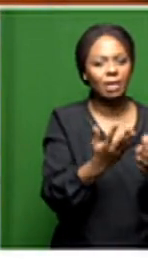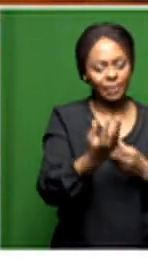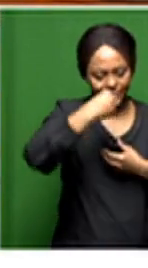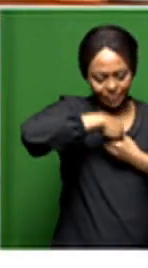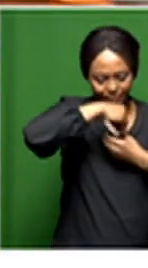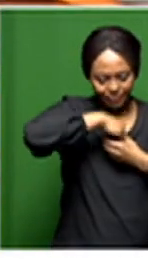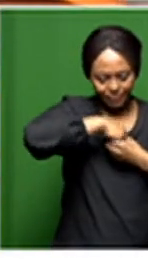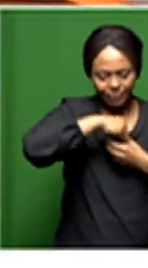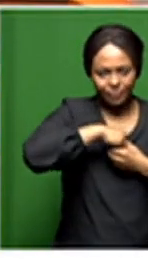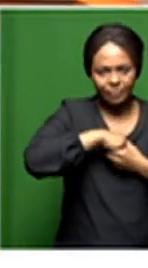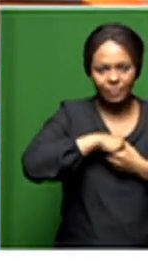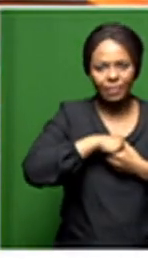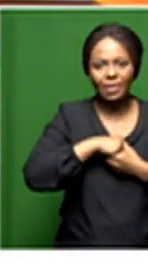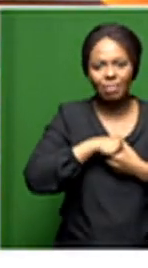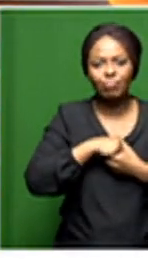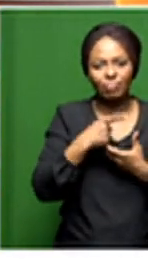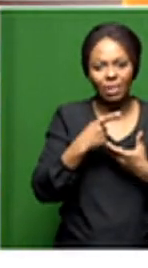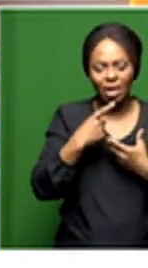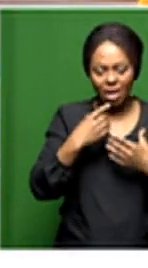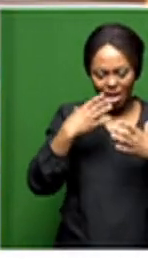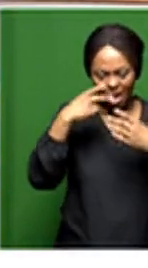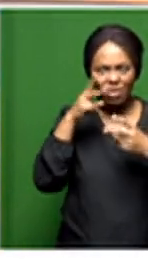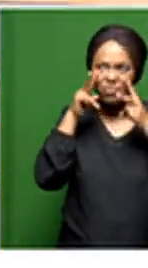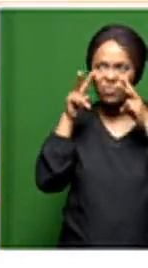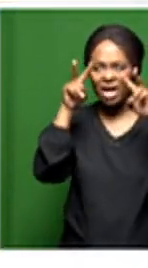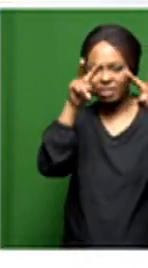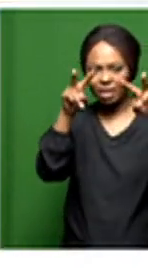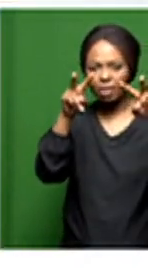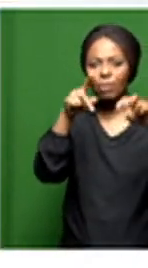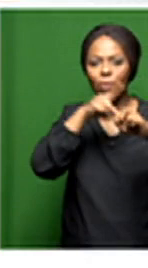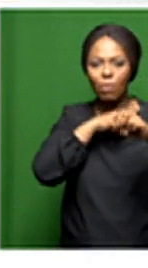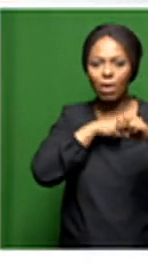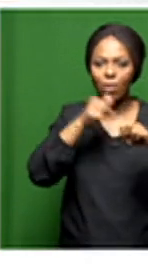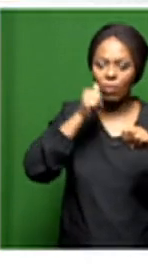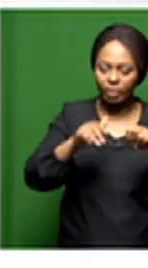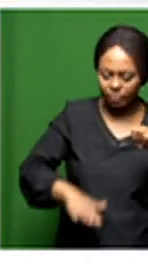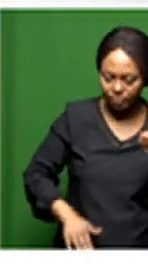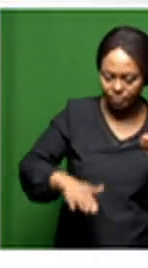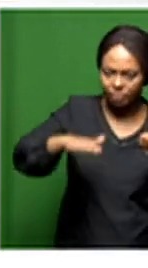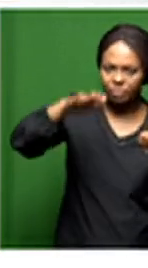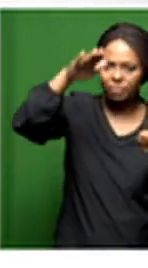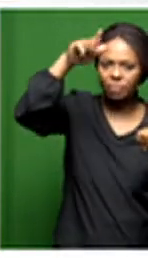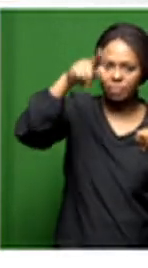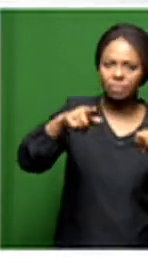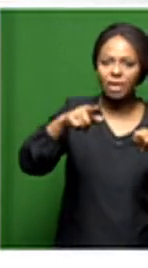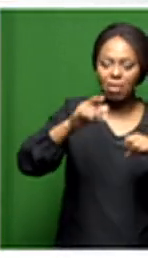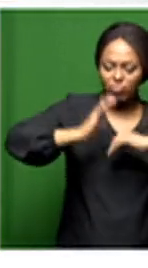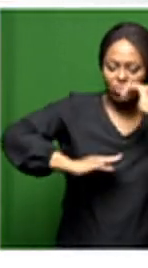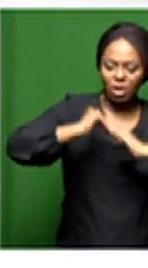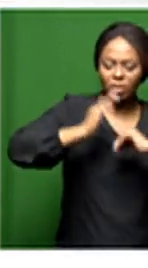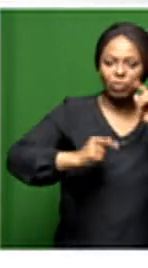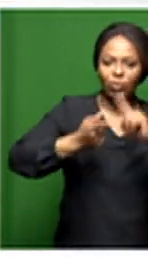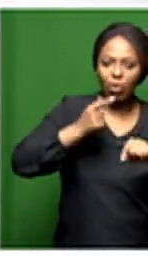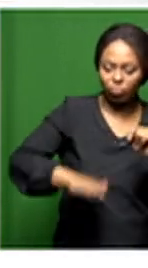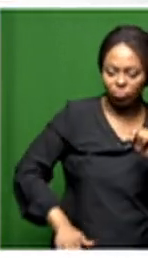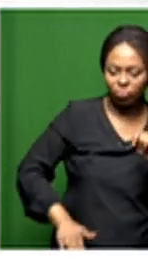or the younger version of you, because oftentimes when we are growing up, we are shaped by the things we go through from a young age. Yes.